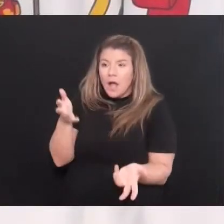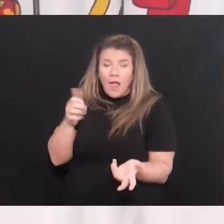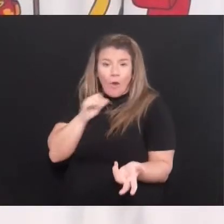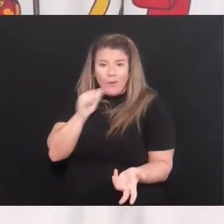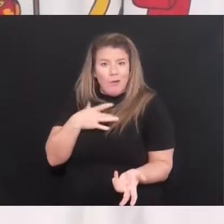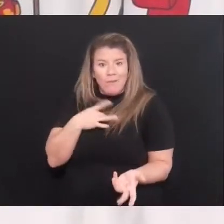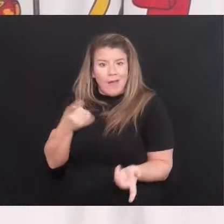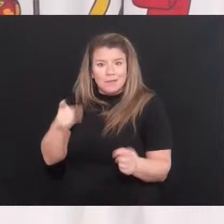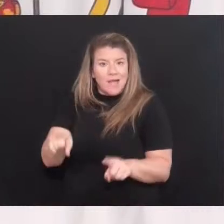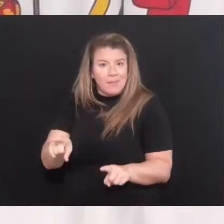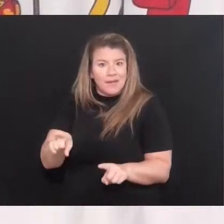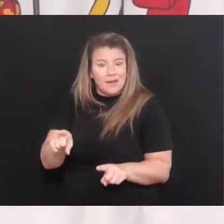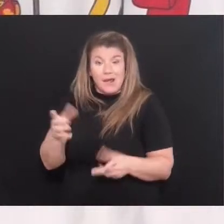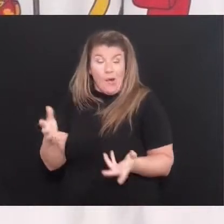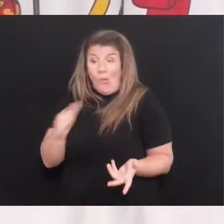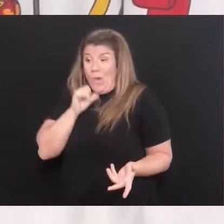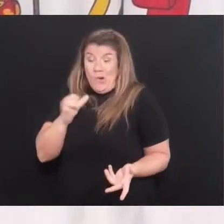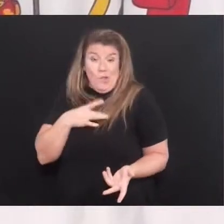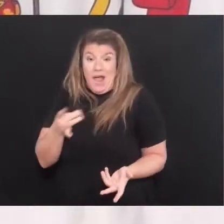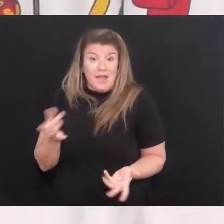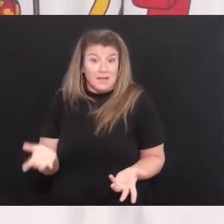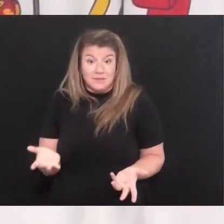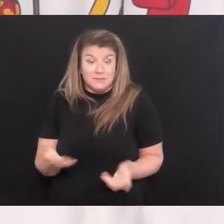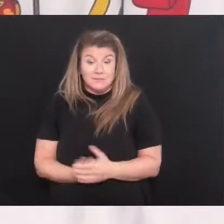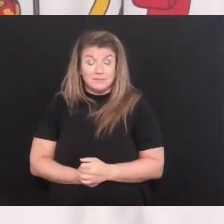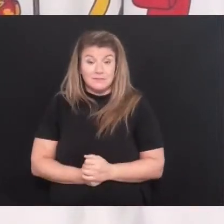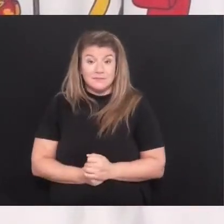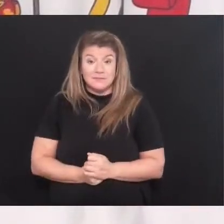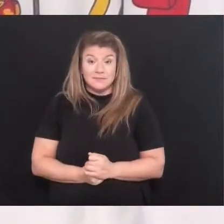it? We just plain don't like it.